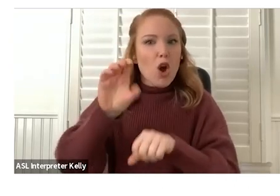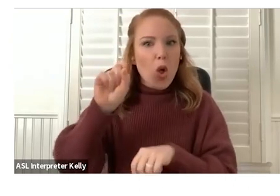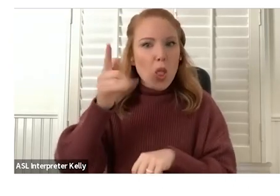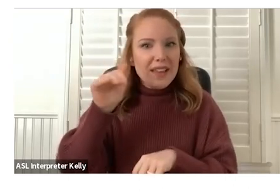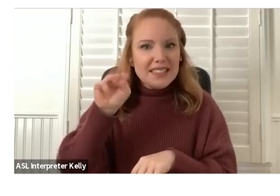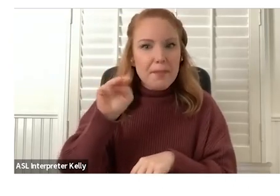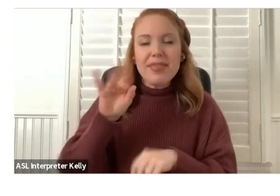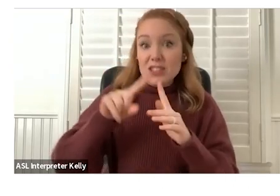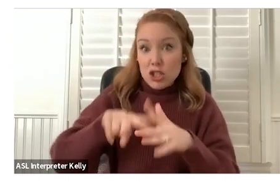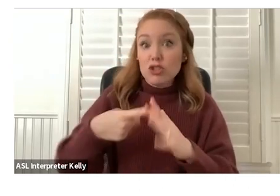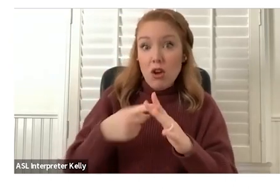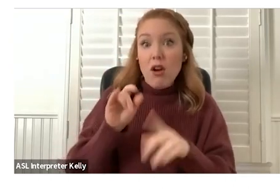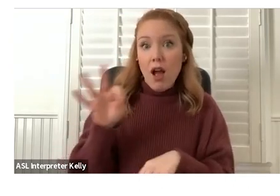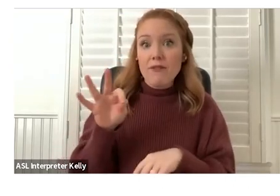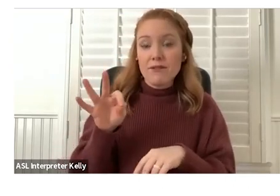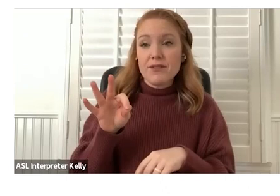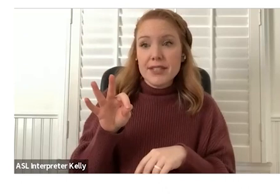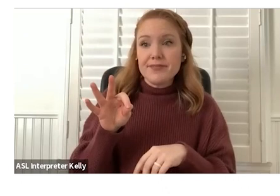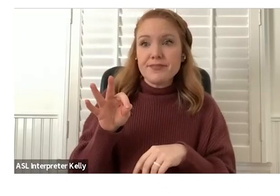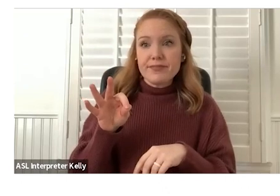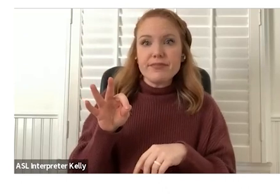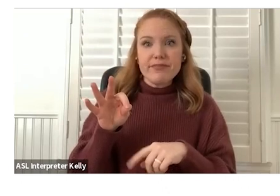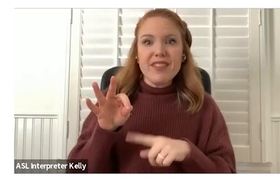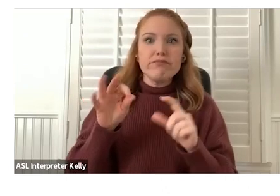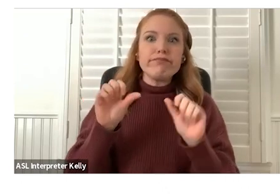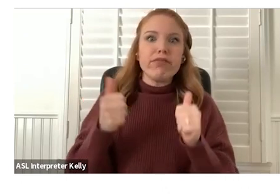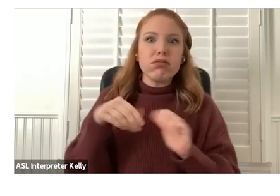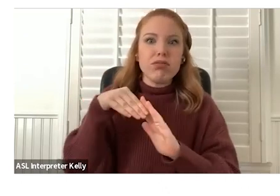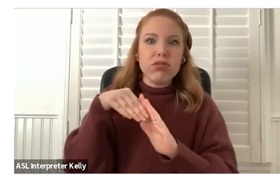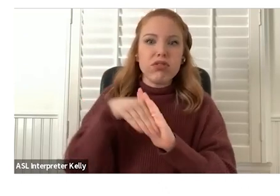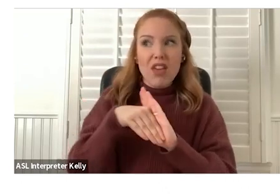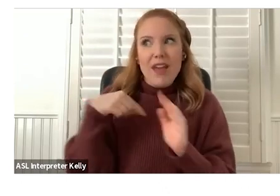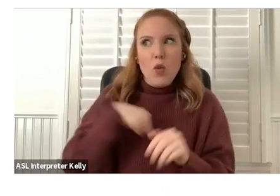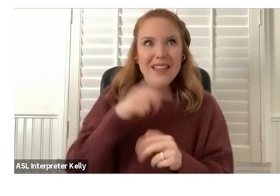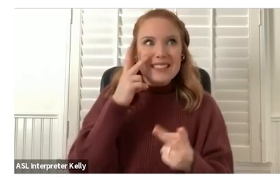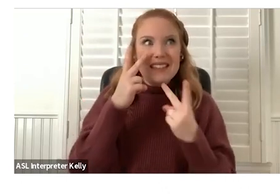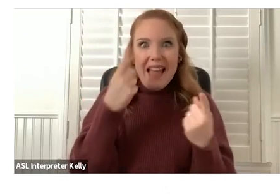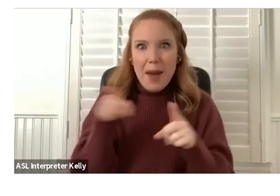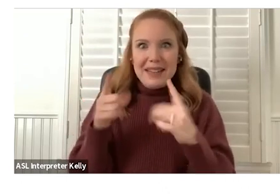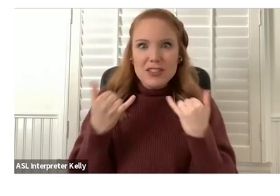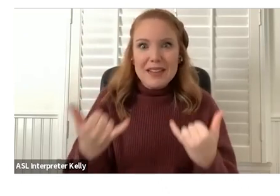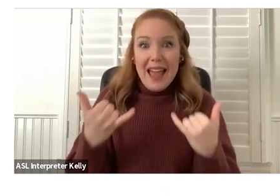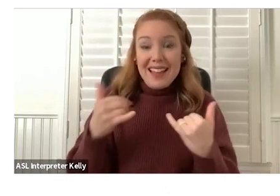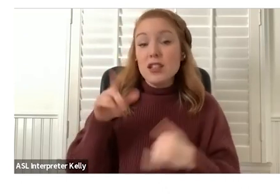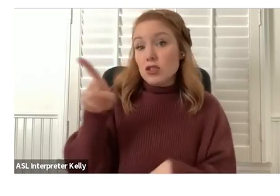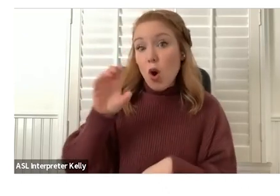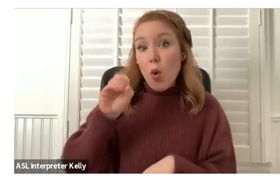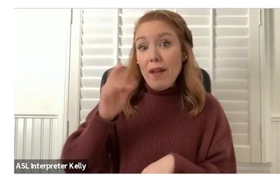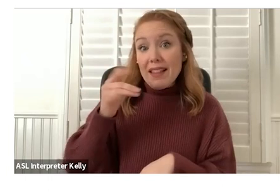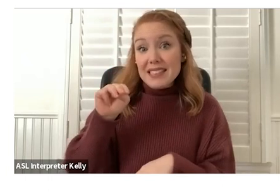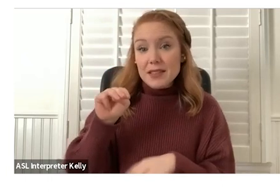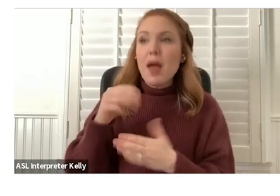latent Orientalism, which is a set of subconscious ideas or prejudices about the so-called Orient. And remember, the